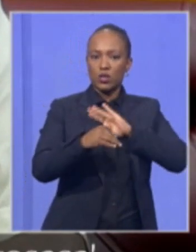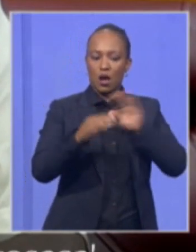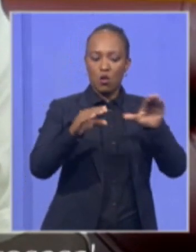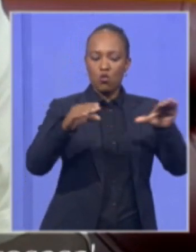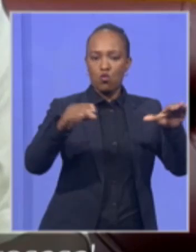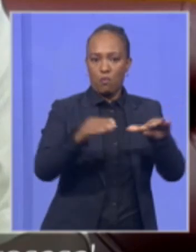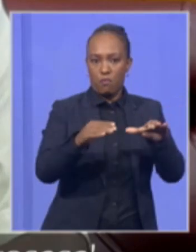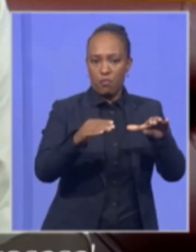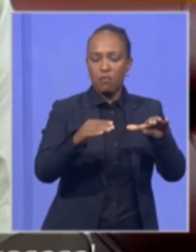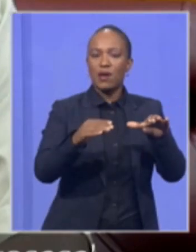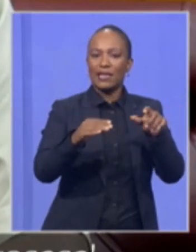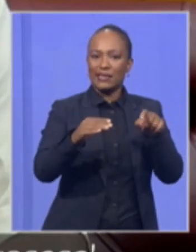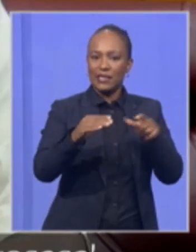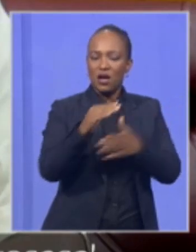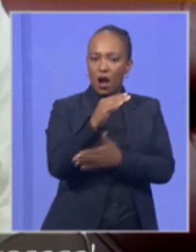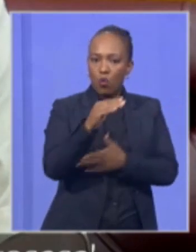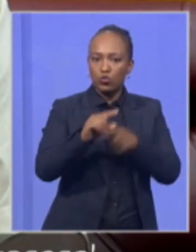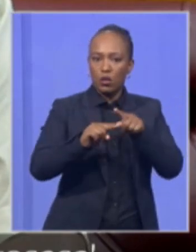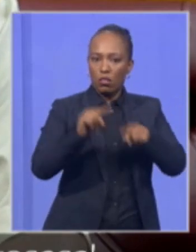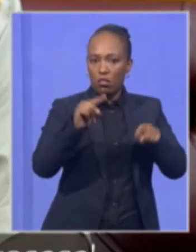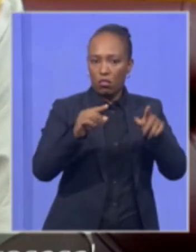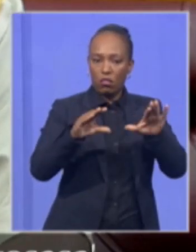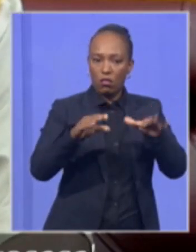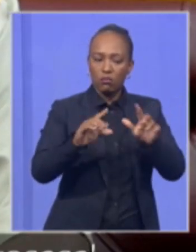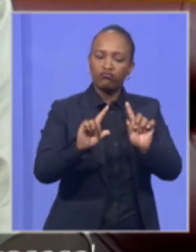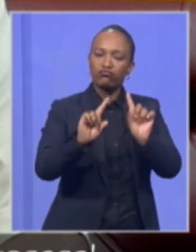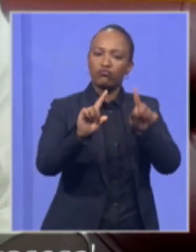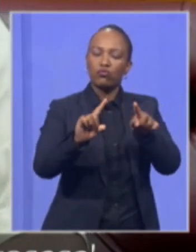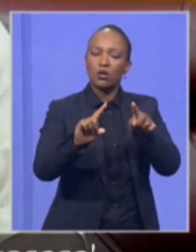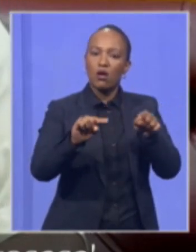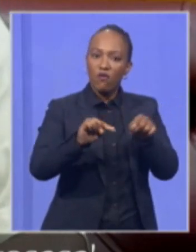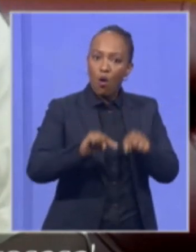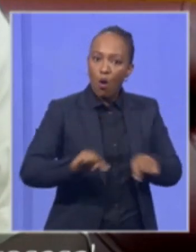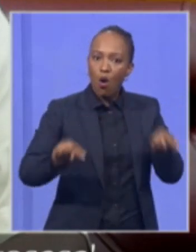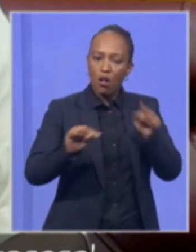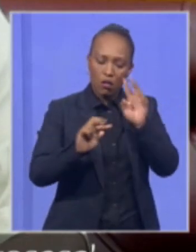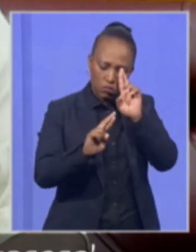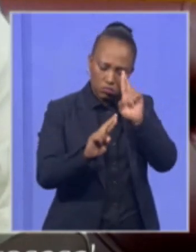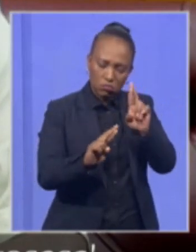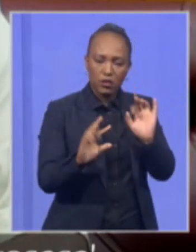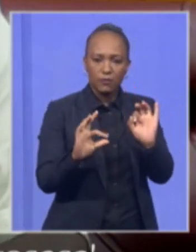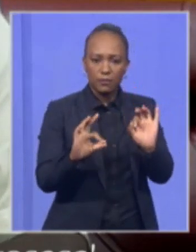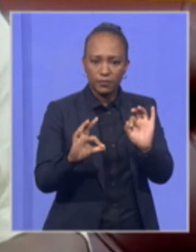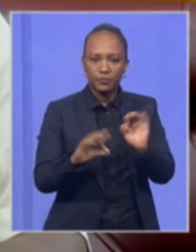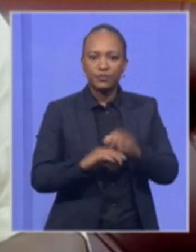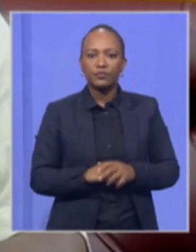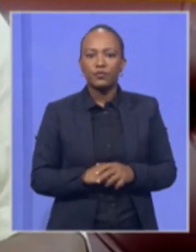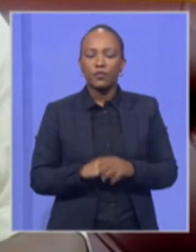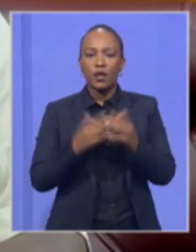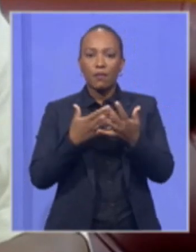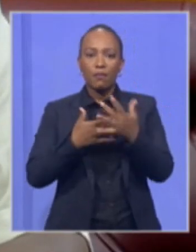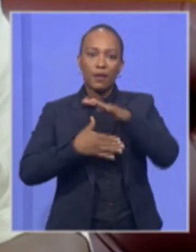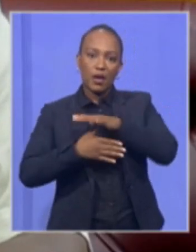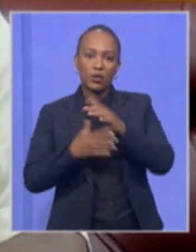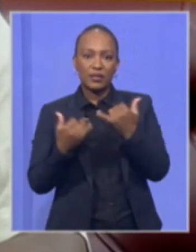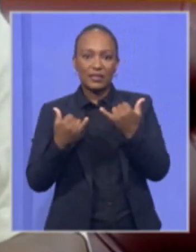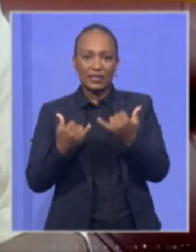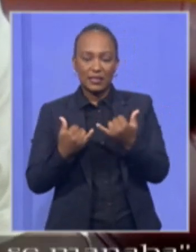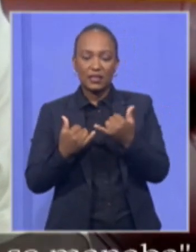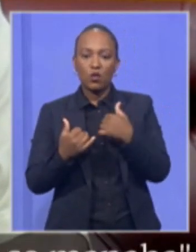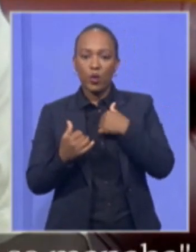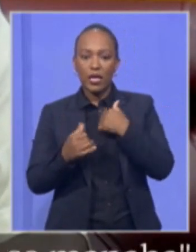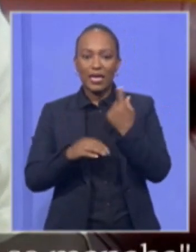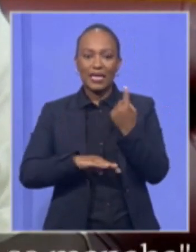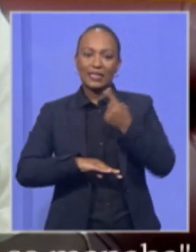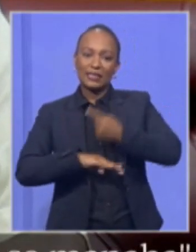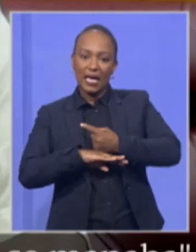currently holding and being respected by all parties. Currently, the priority we are working on day and